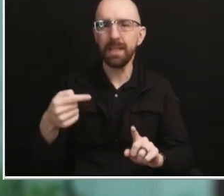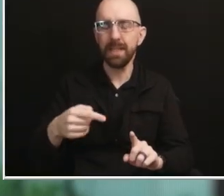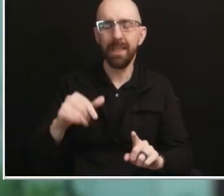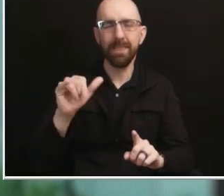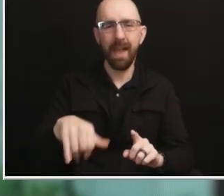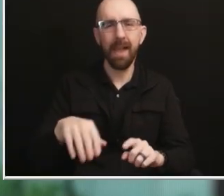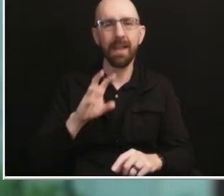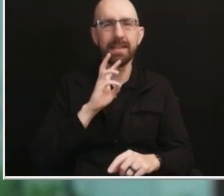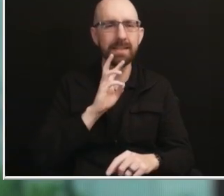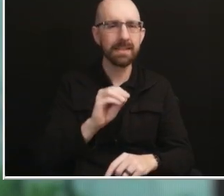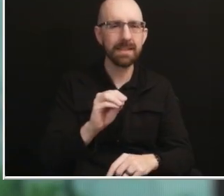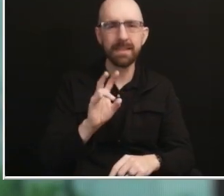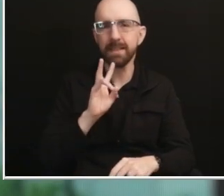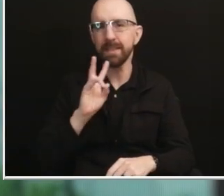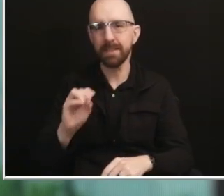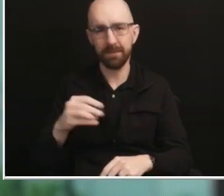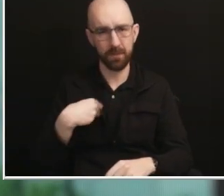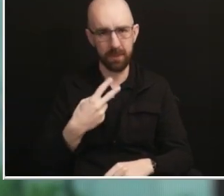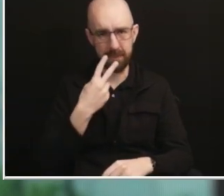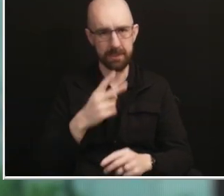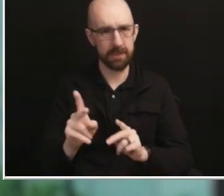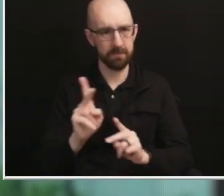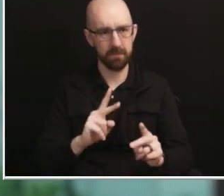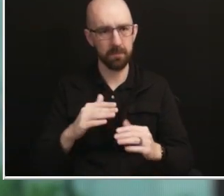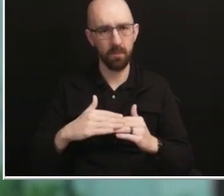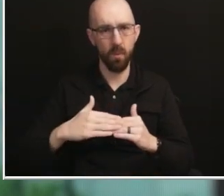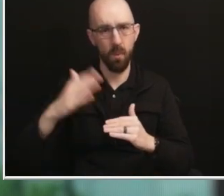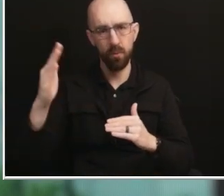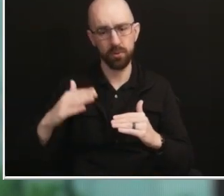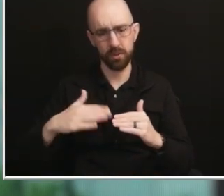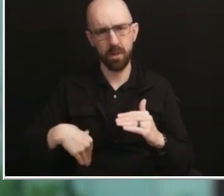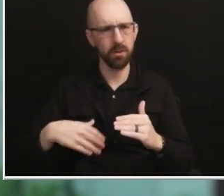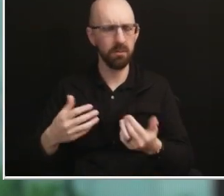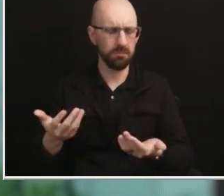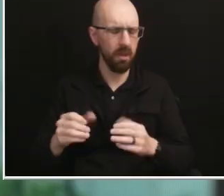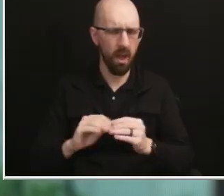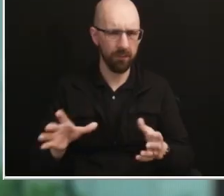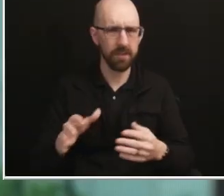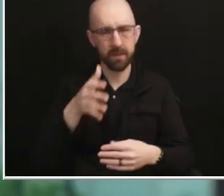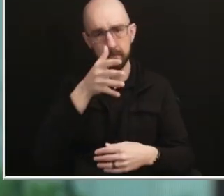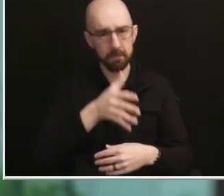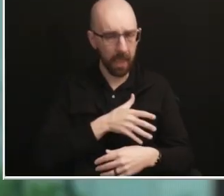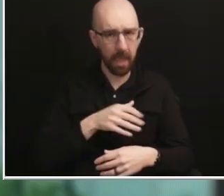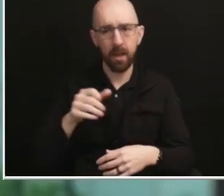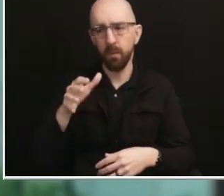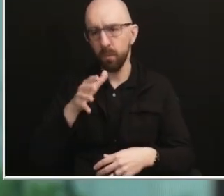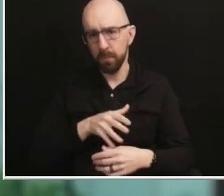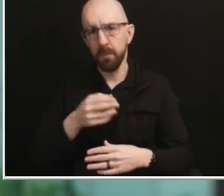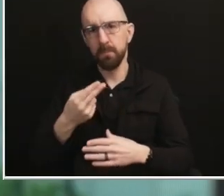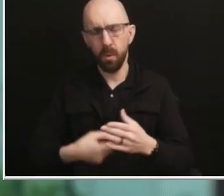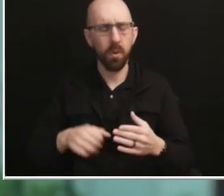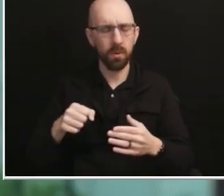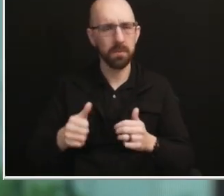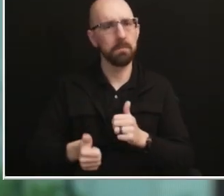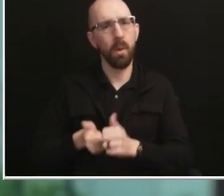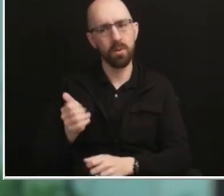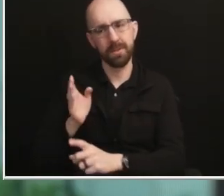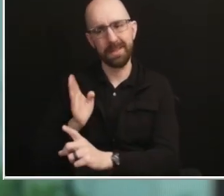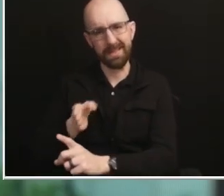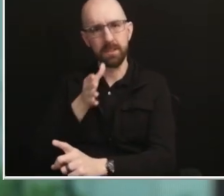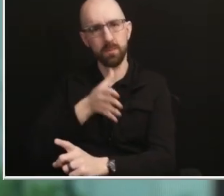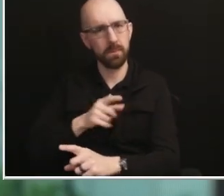70-year-old person. Do we see people older or younger than that? No question. Do we see men? Do we see women? Yes, predominantly it's women. It can be